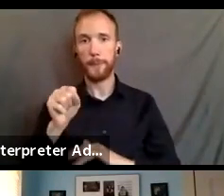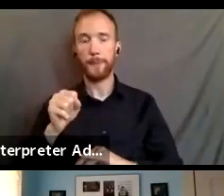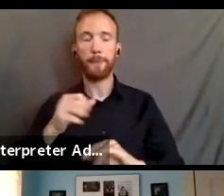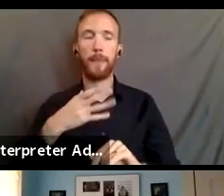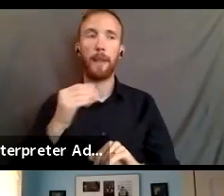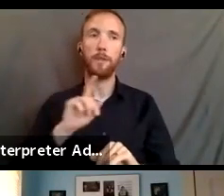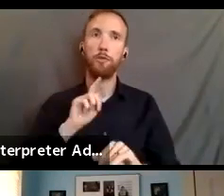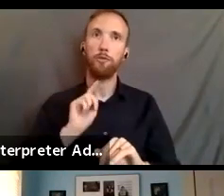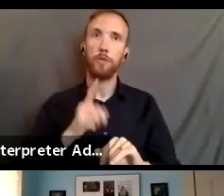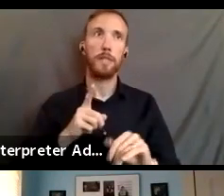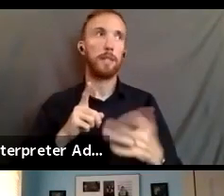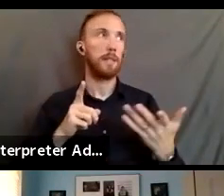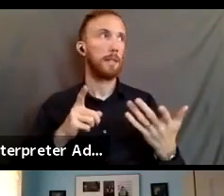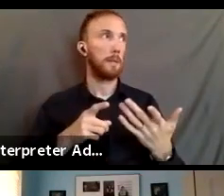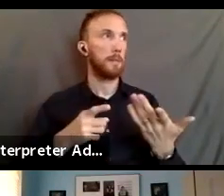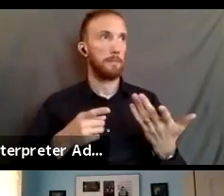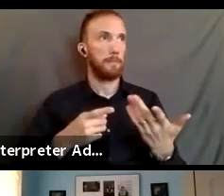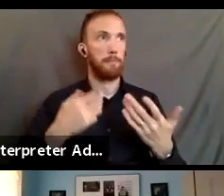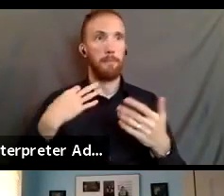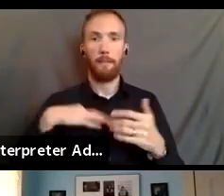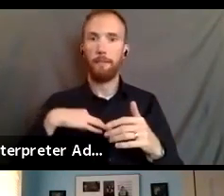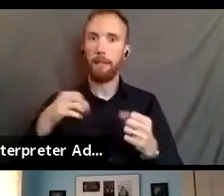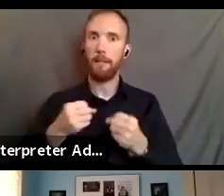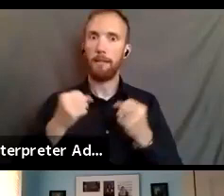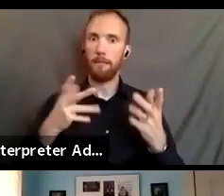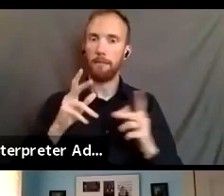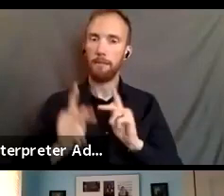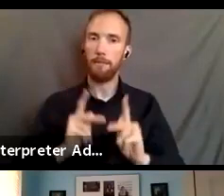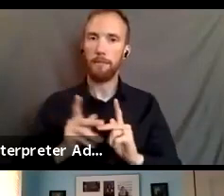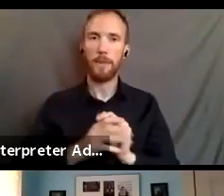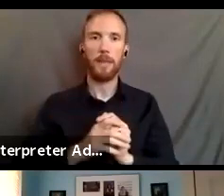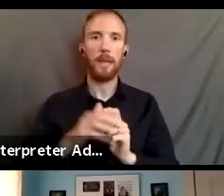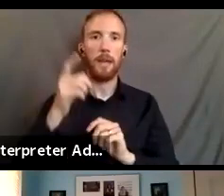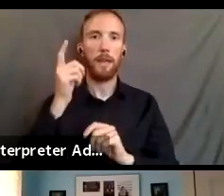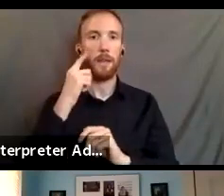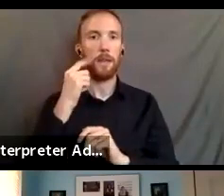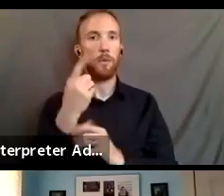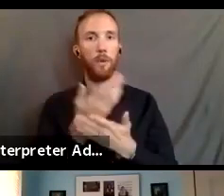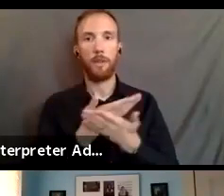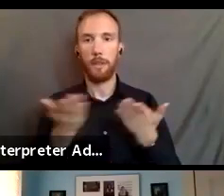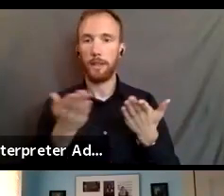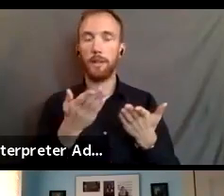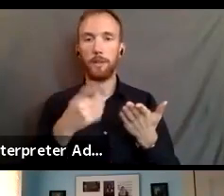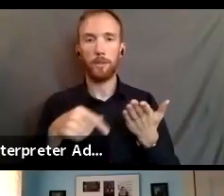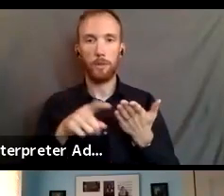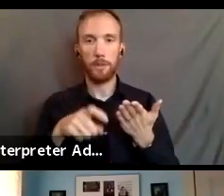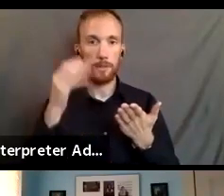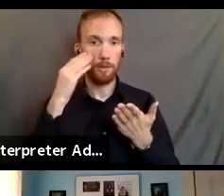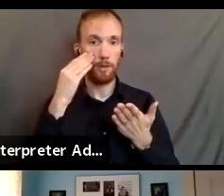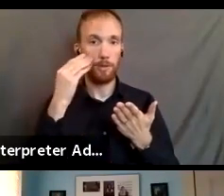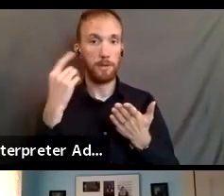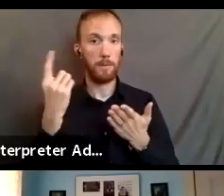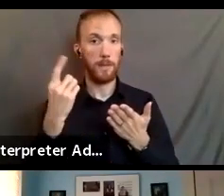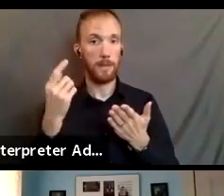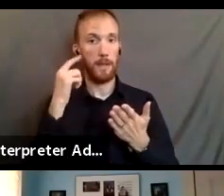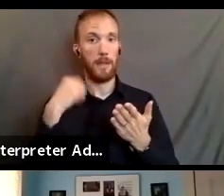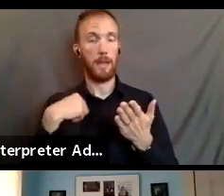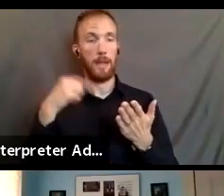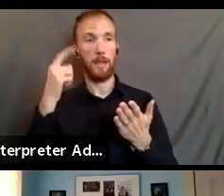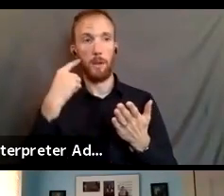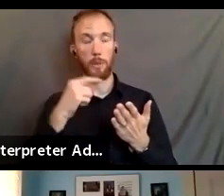uh informative for folks and one of the things heather and mike and the whole team that i think really came out strongly in those